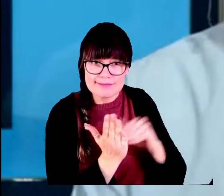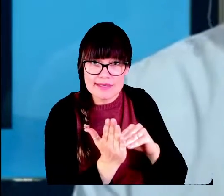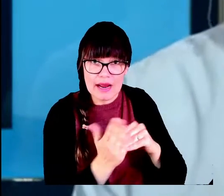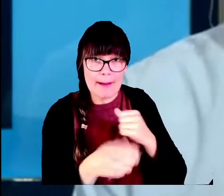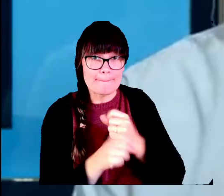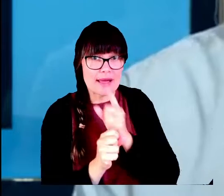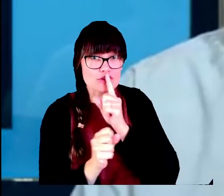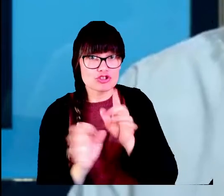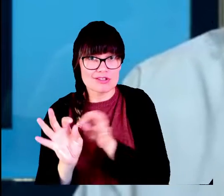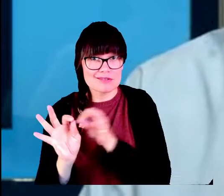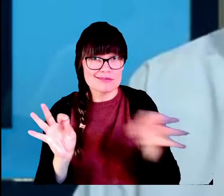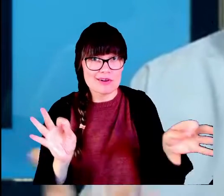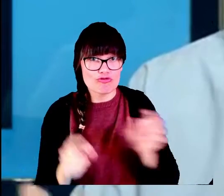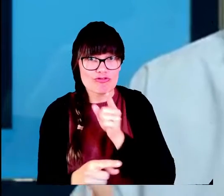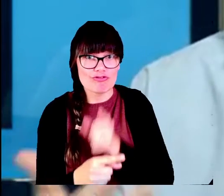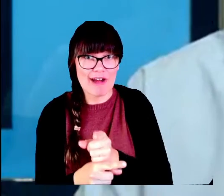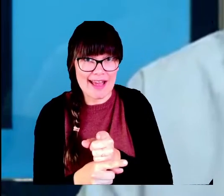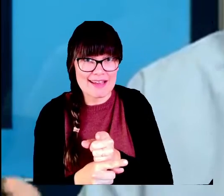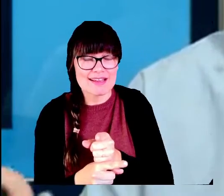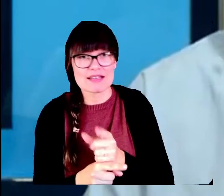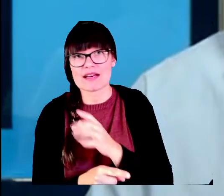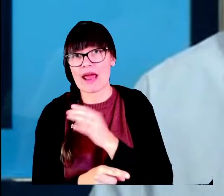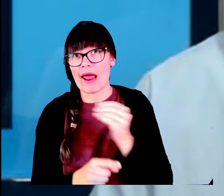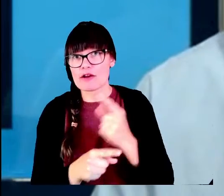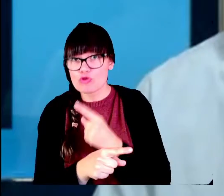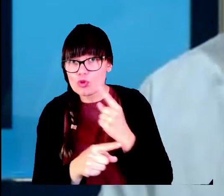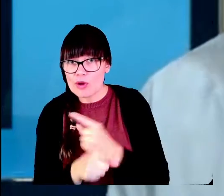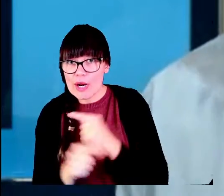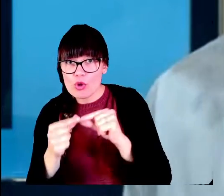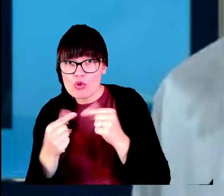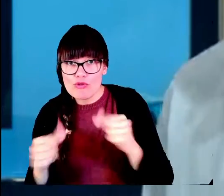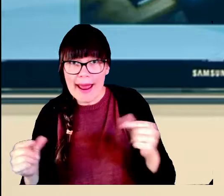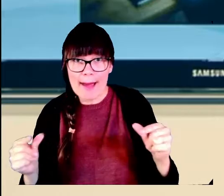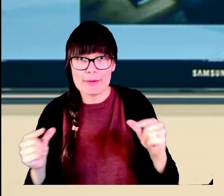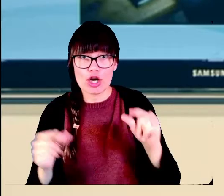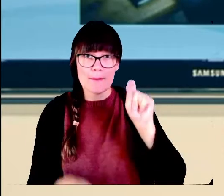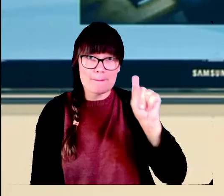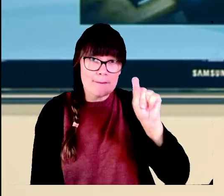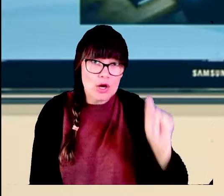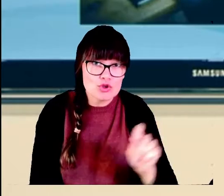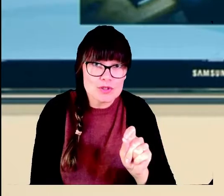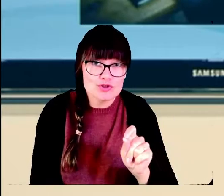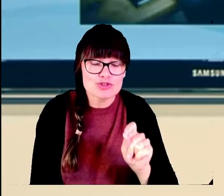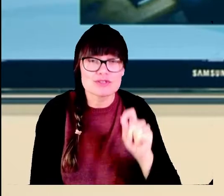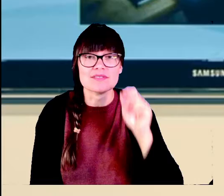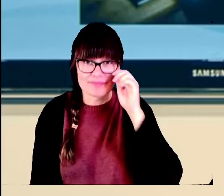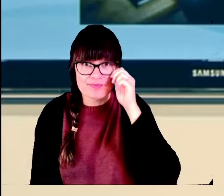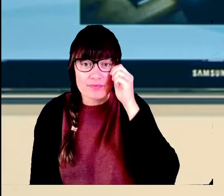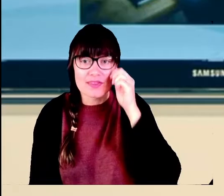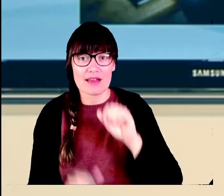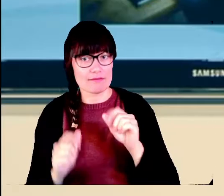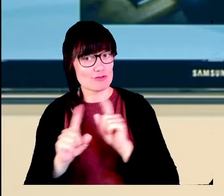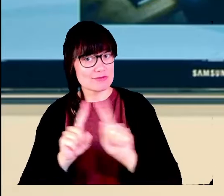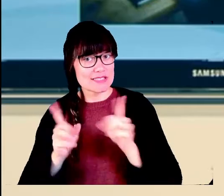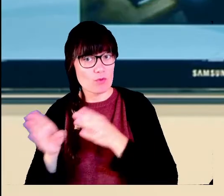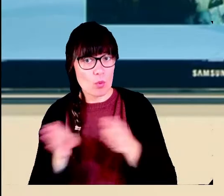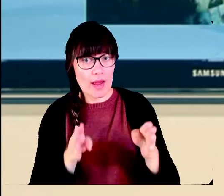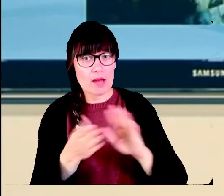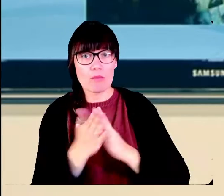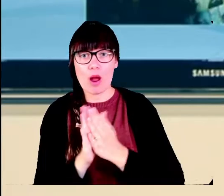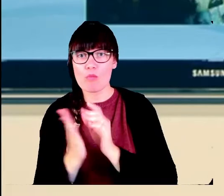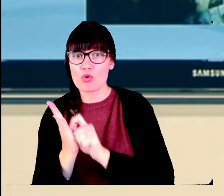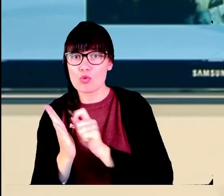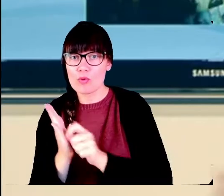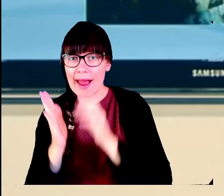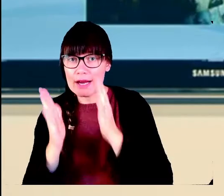it's supposed to sound. And it's also using the correct grammar and correct punctuation as well. But there's lots of different ways you can be a writer and an editor as a